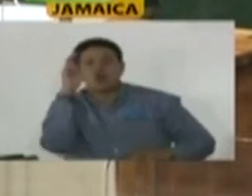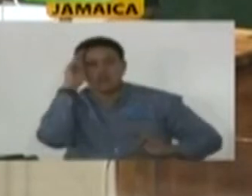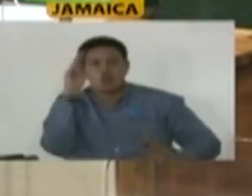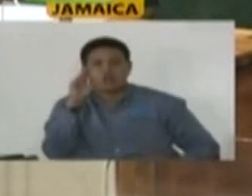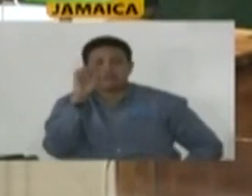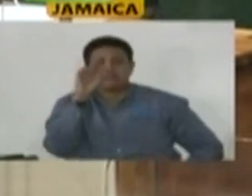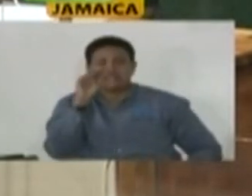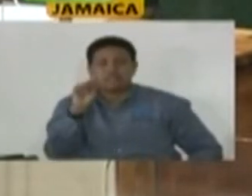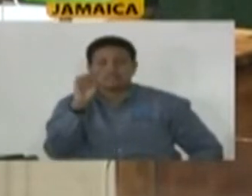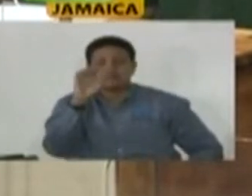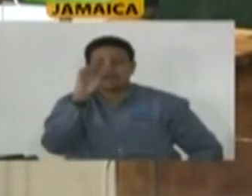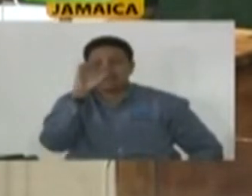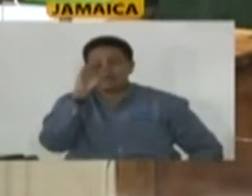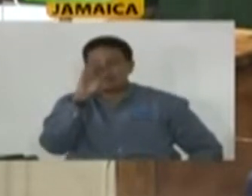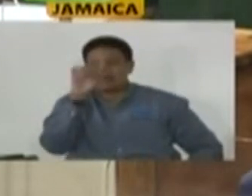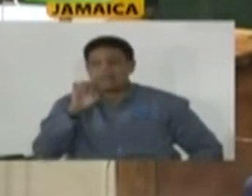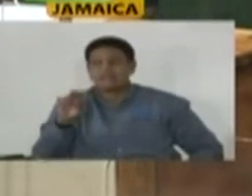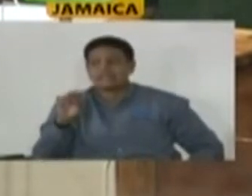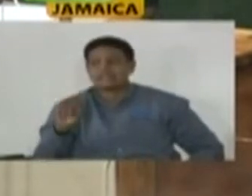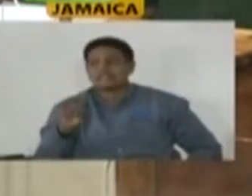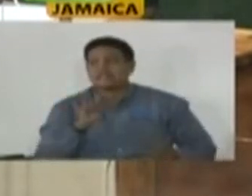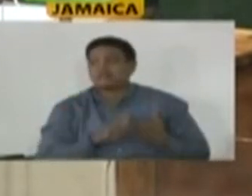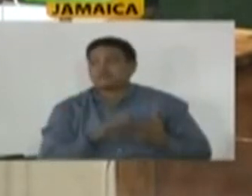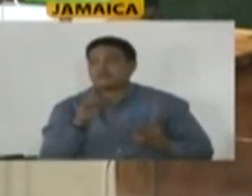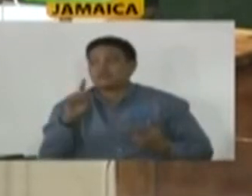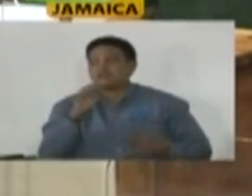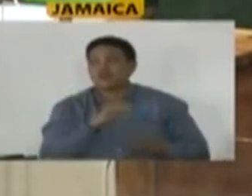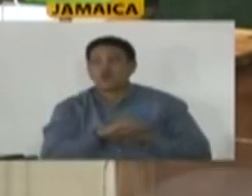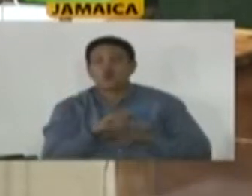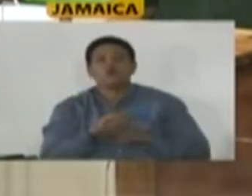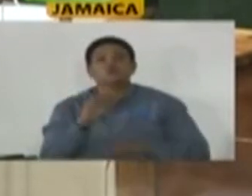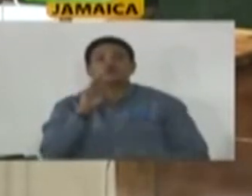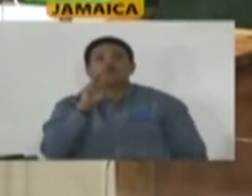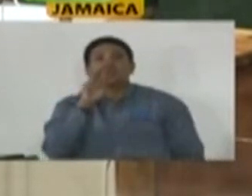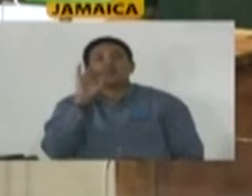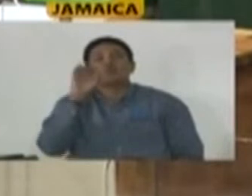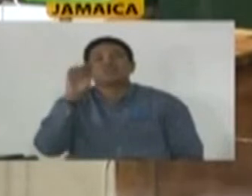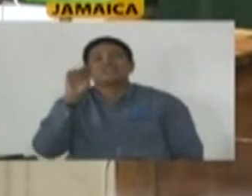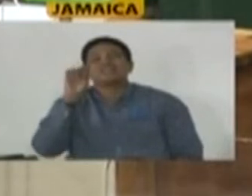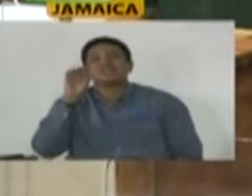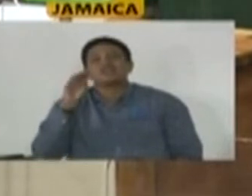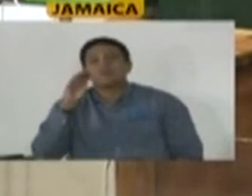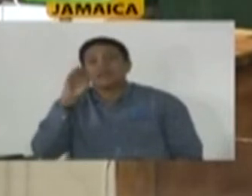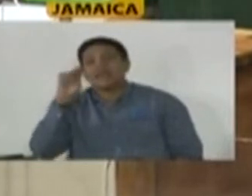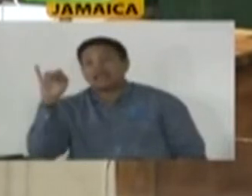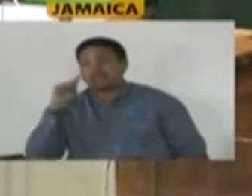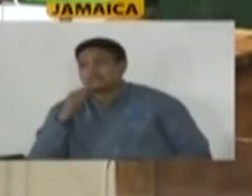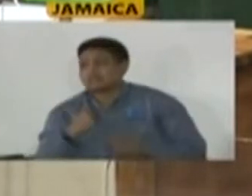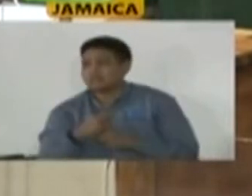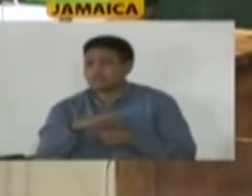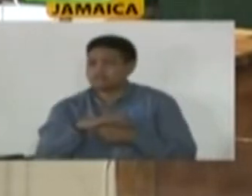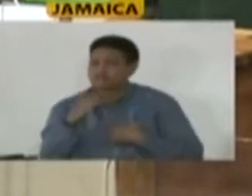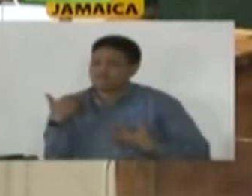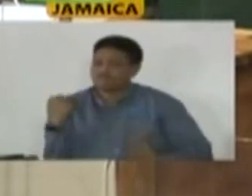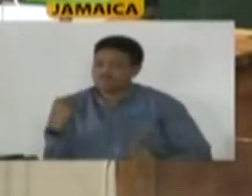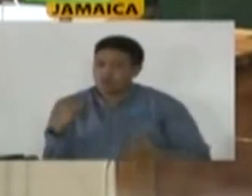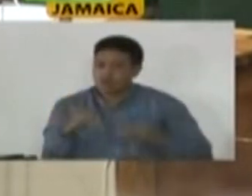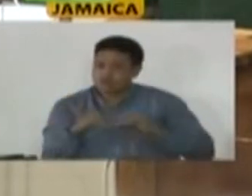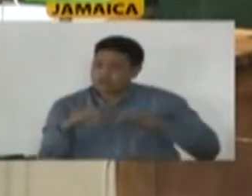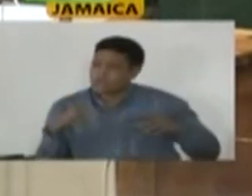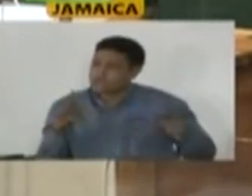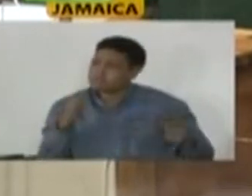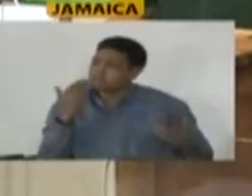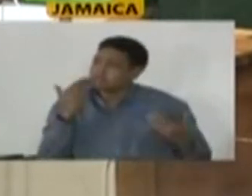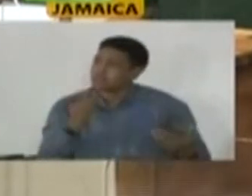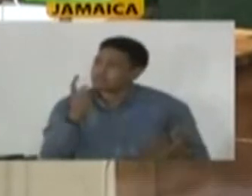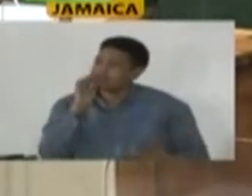Mackenzie and Councillor Winston Ennis, your visionary and exemplary leadership have made the Area Council stronger, and I thank you for